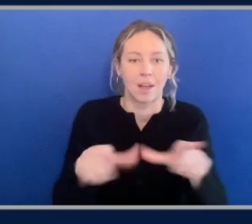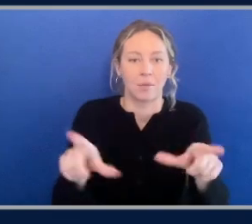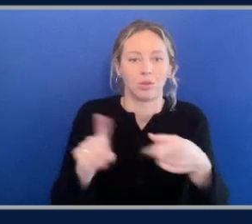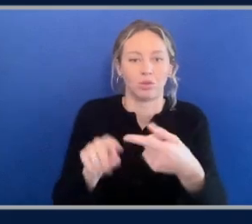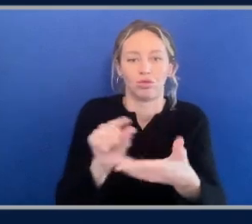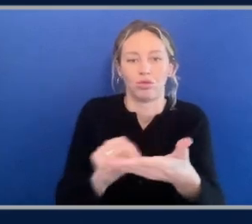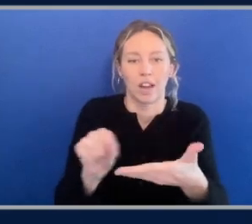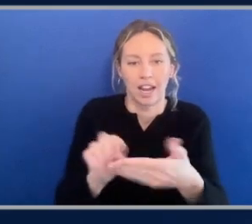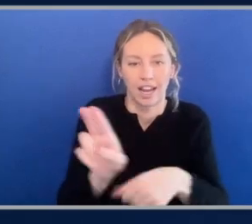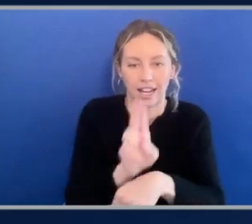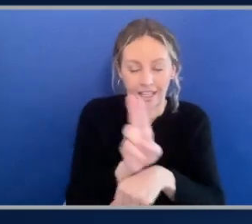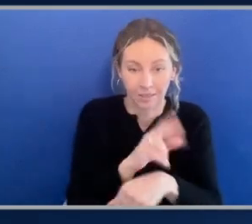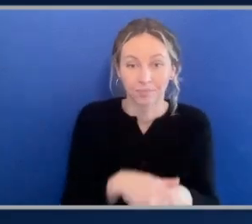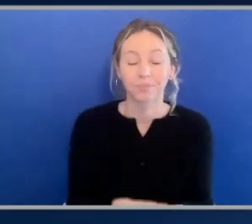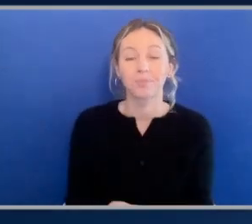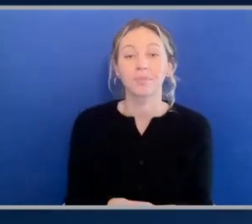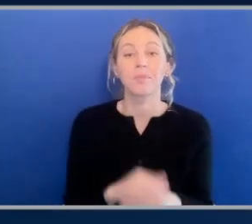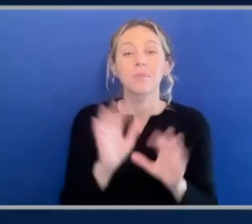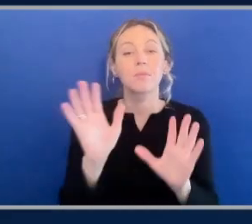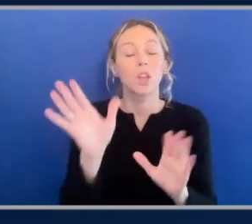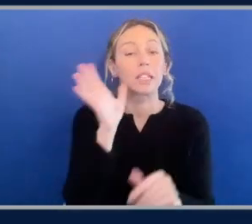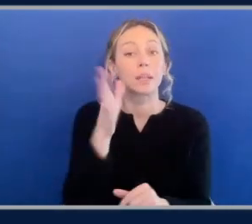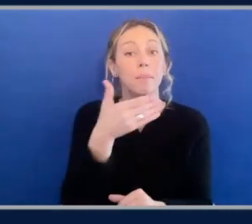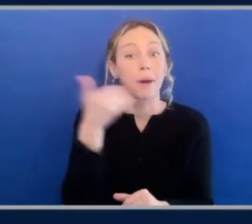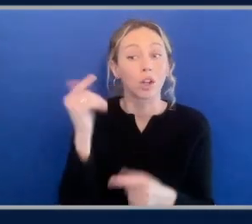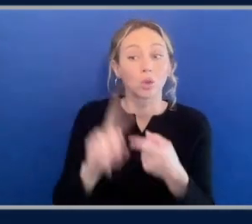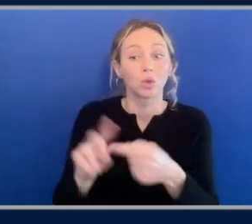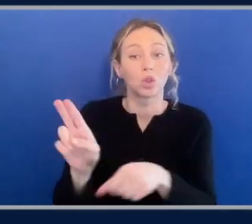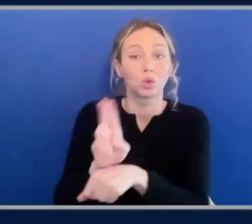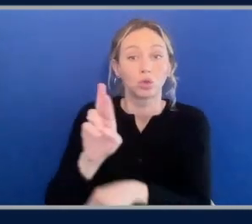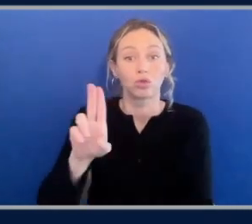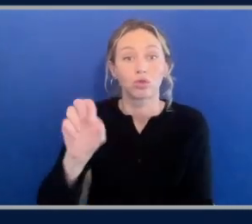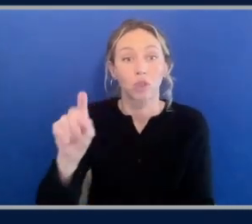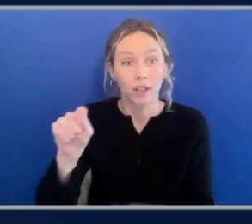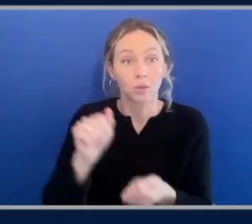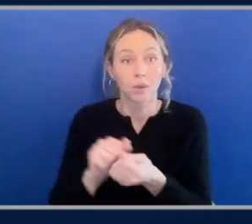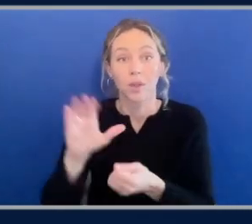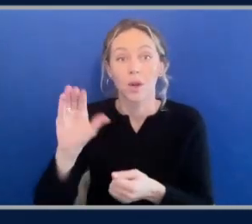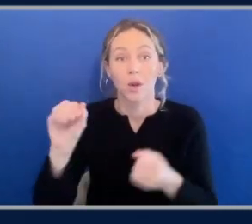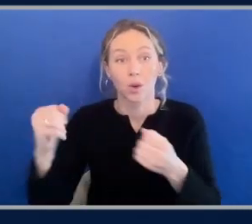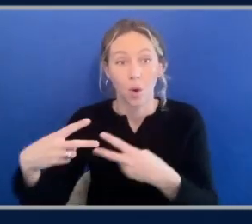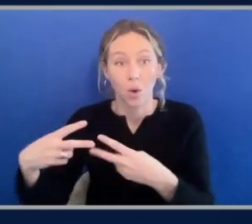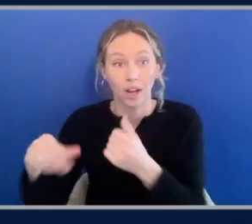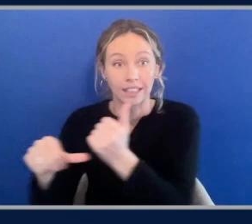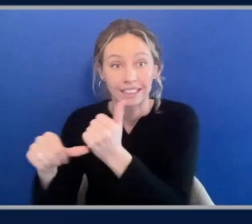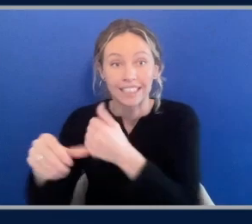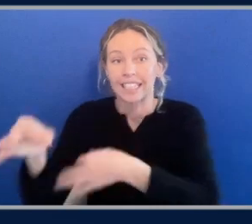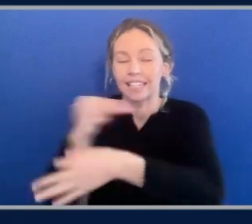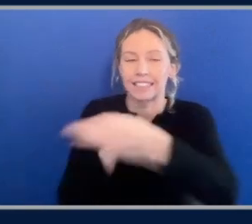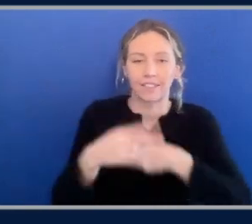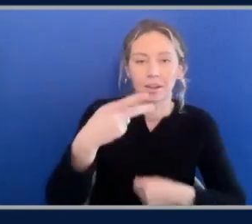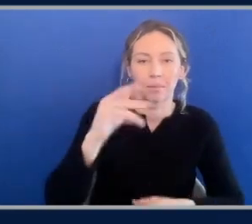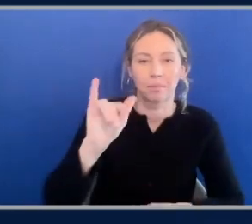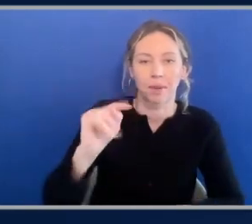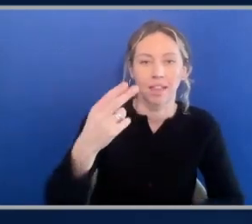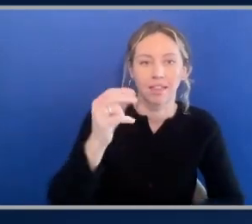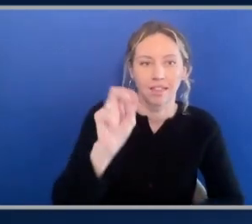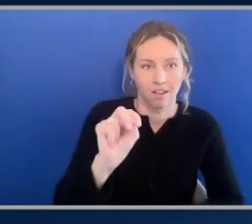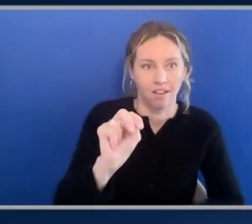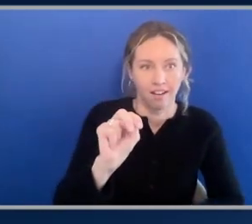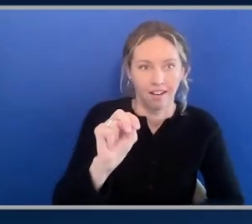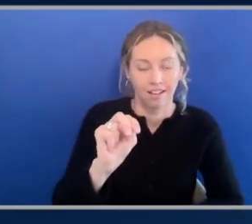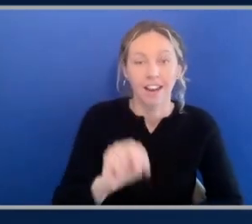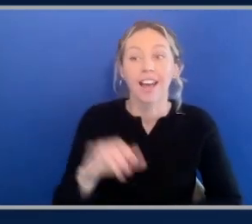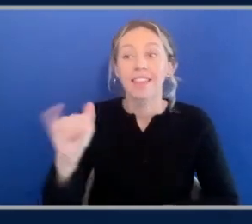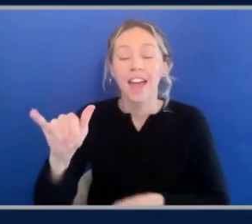take. It is better to write Rust with a coding assistant than it is to write Python, just because it's safer. The compiler is going to